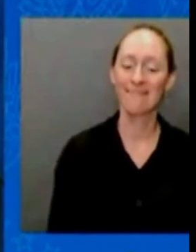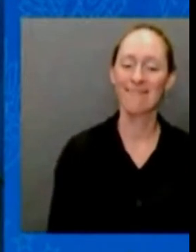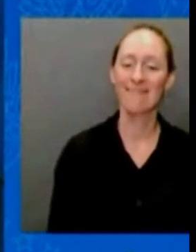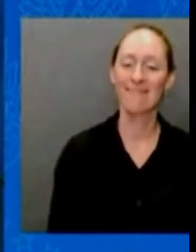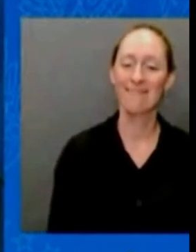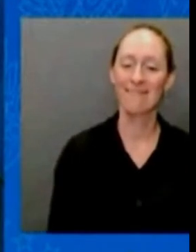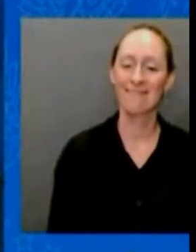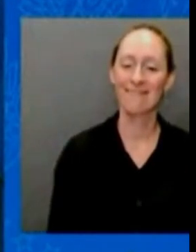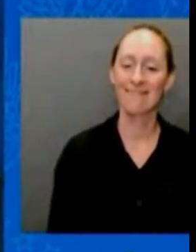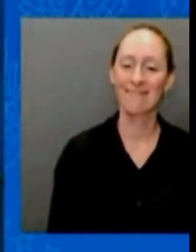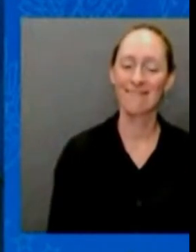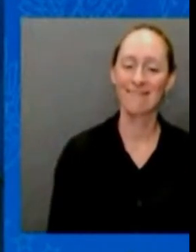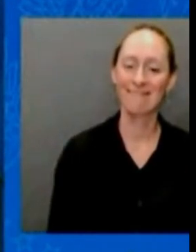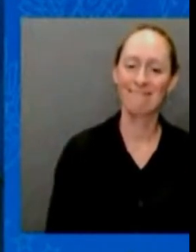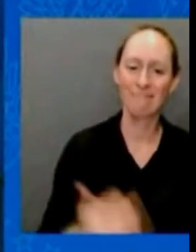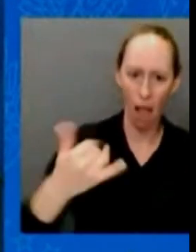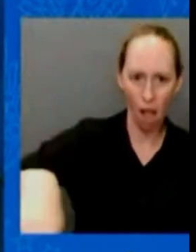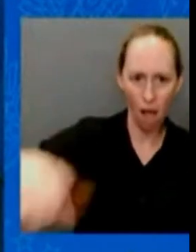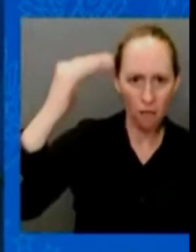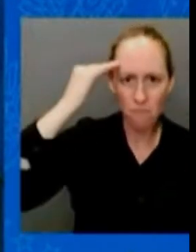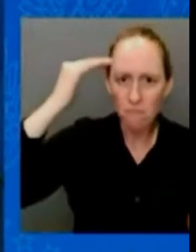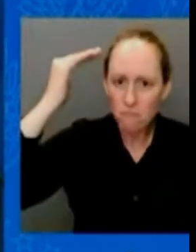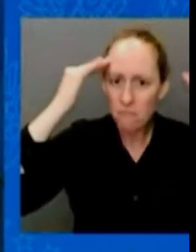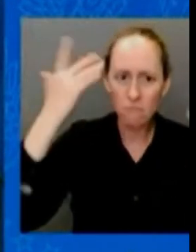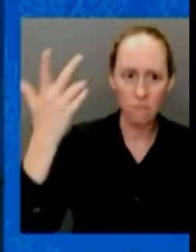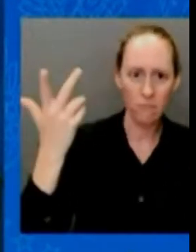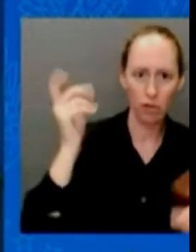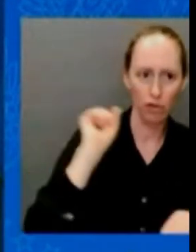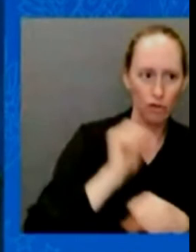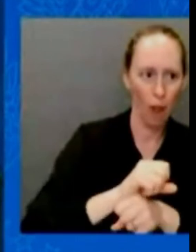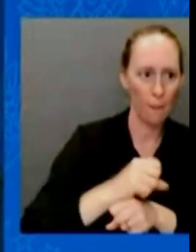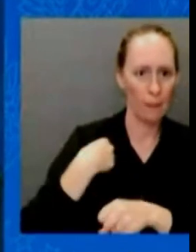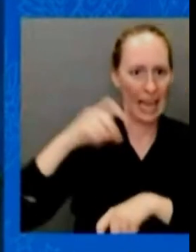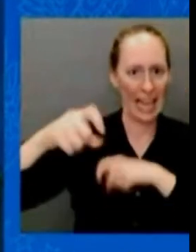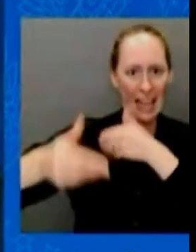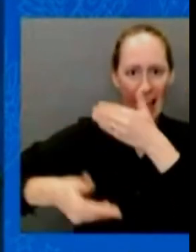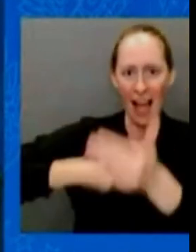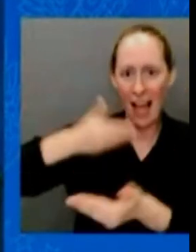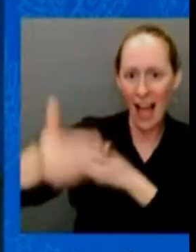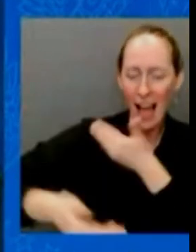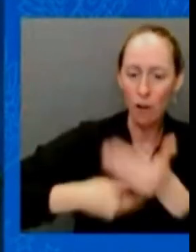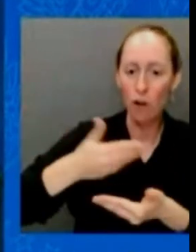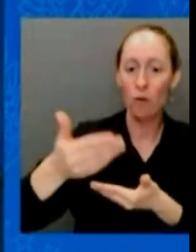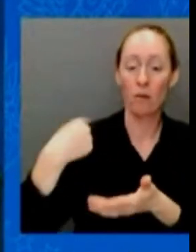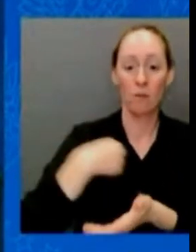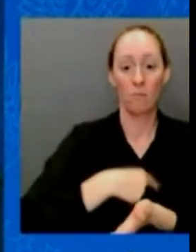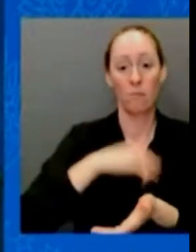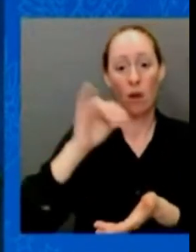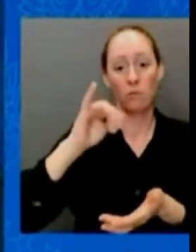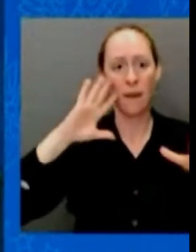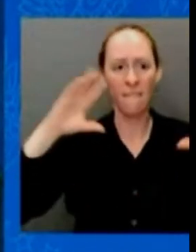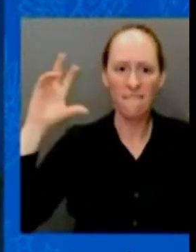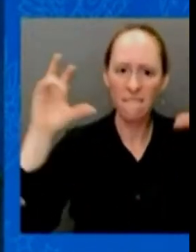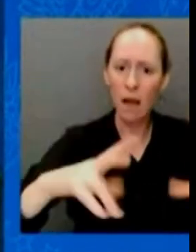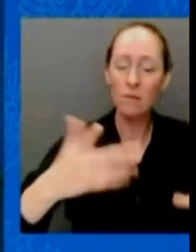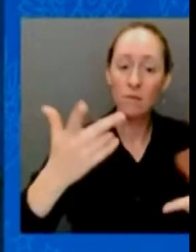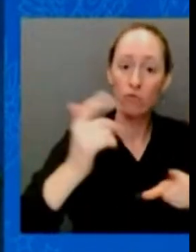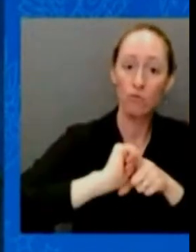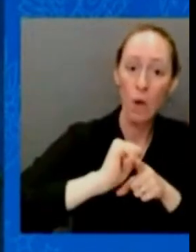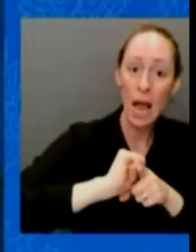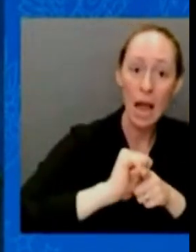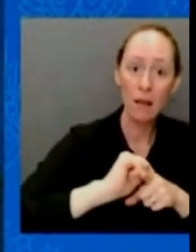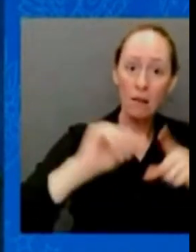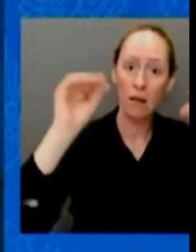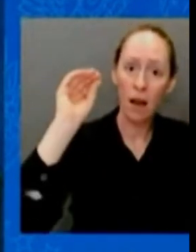of Micron's partnership to invest in workforce development as well as in the community. We are proud to be partnering with New York